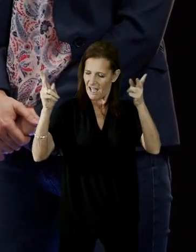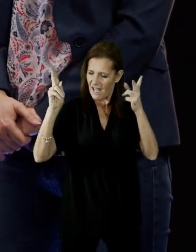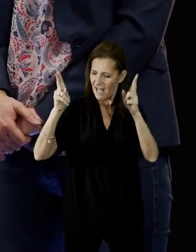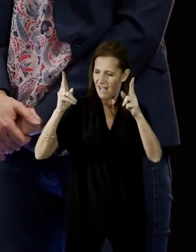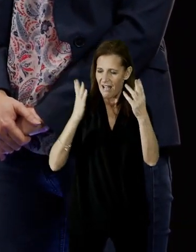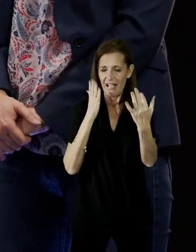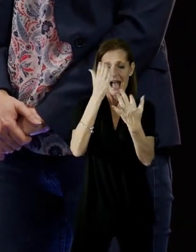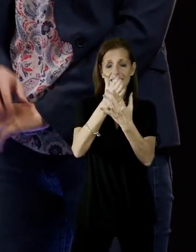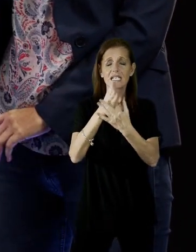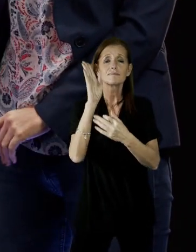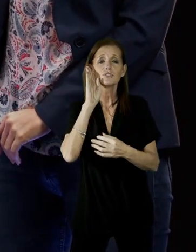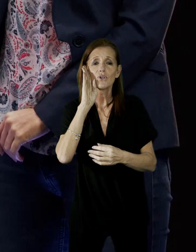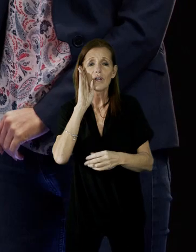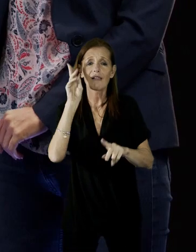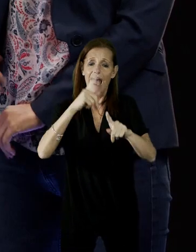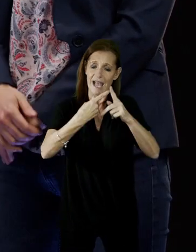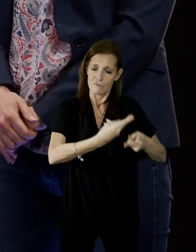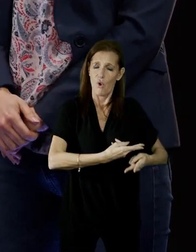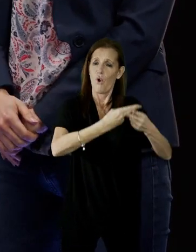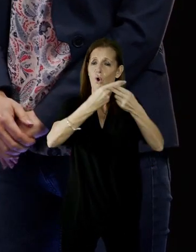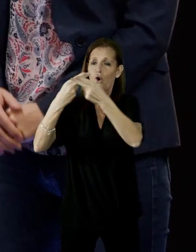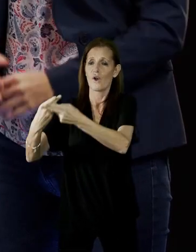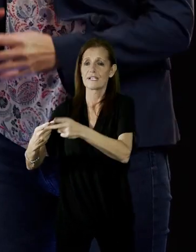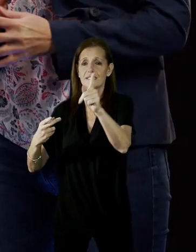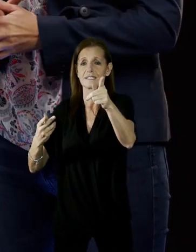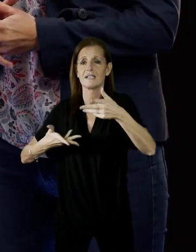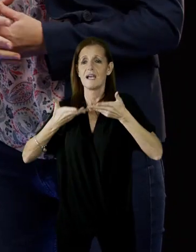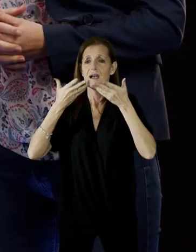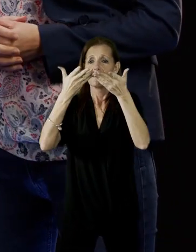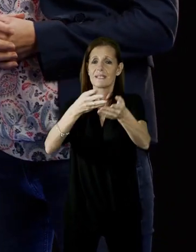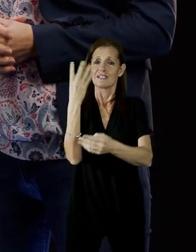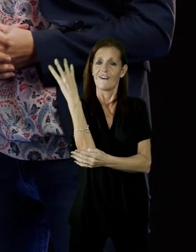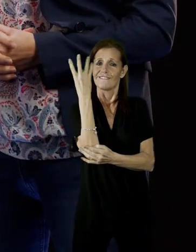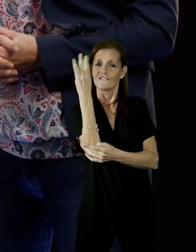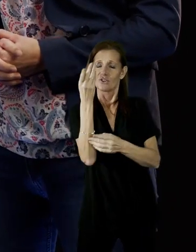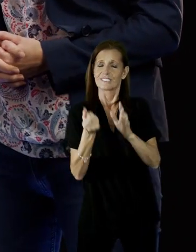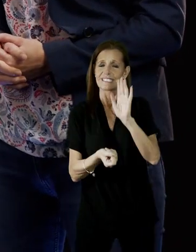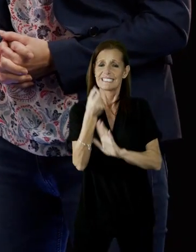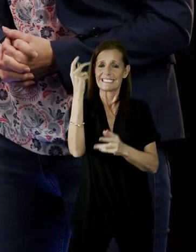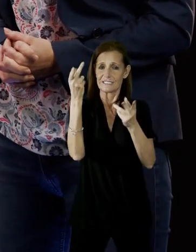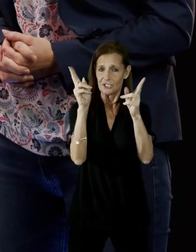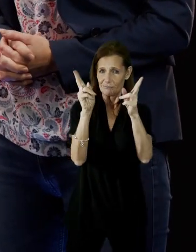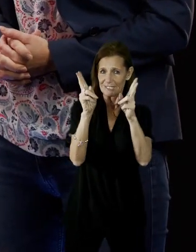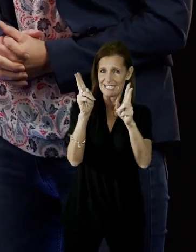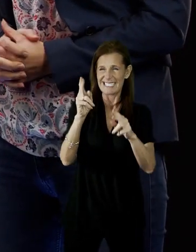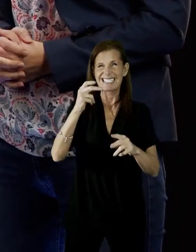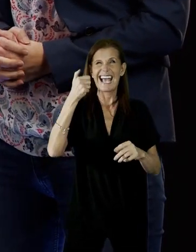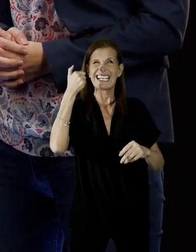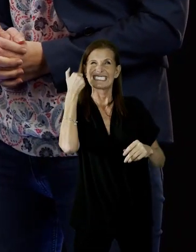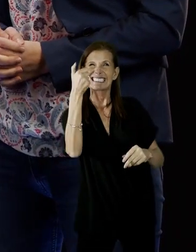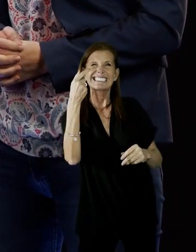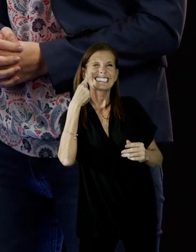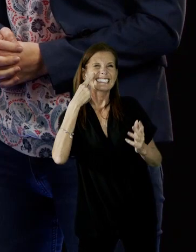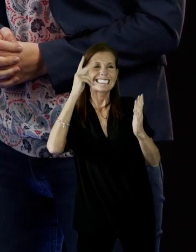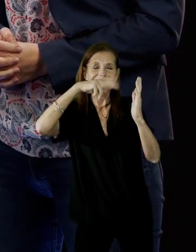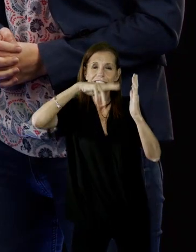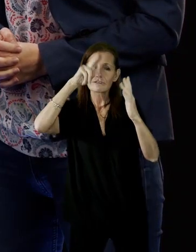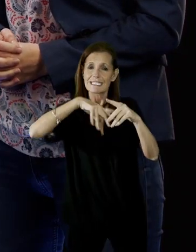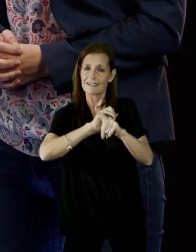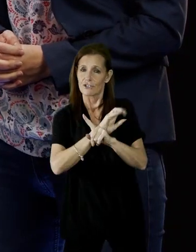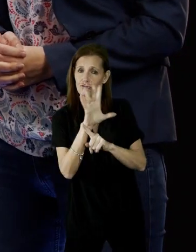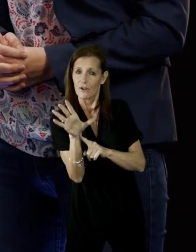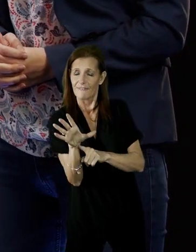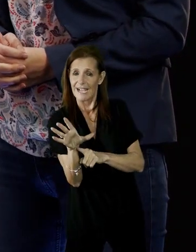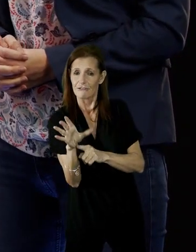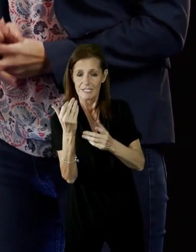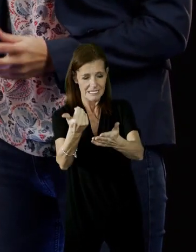and hoisting equipment. We provided signers to 14 events. And we had 6 easy reads for coronavirus, which helped explain the rules